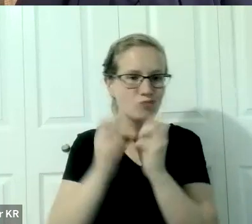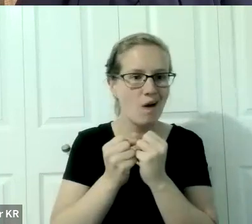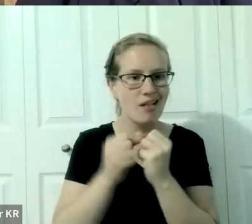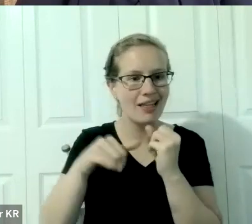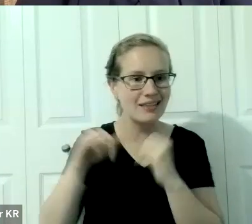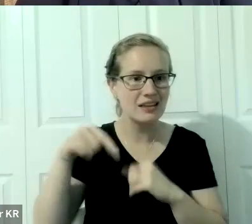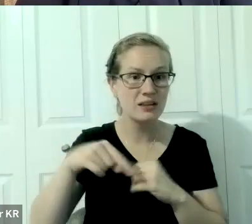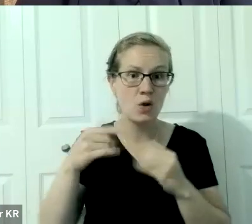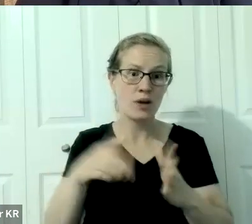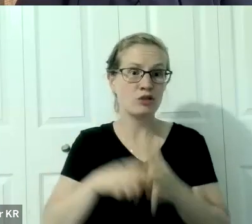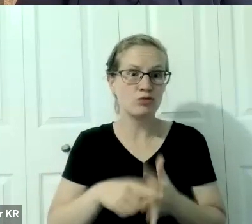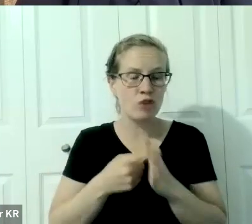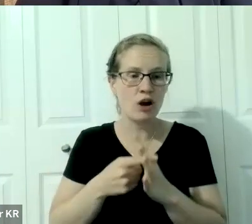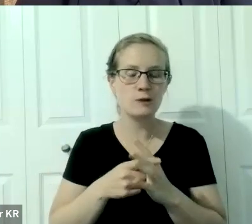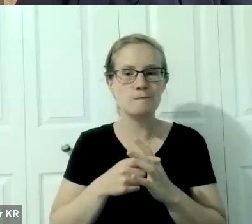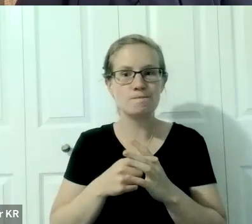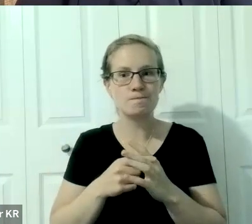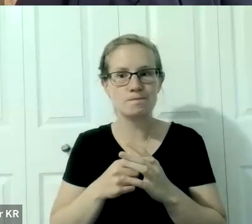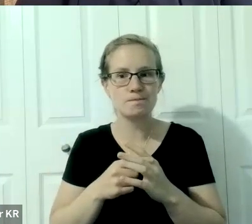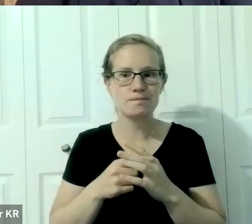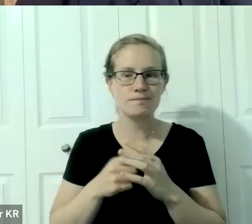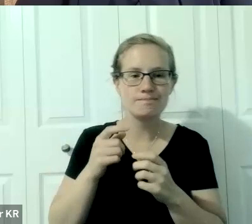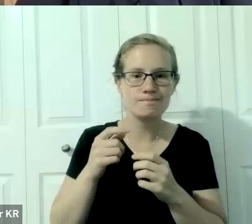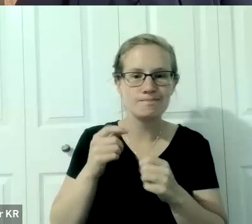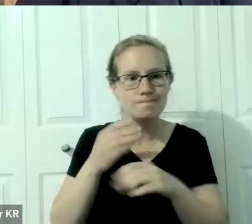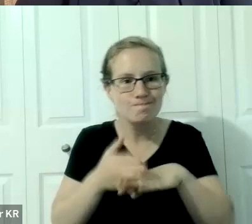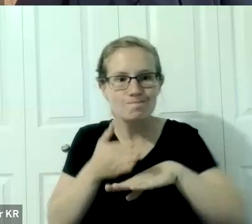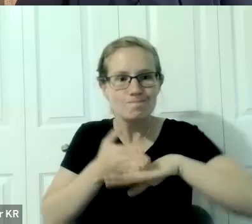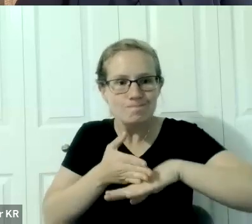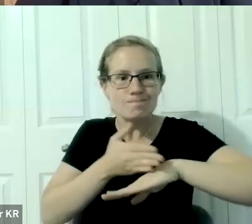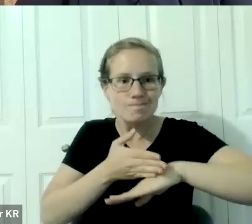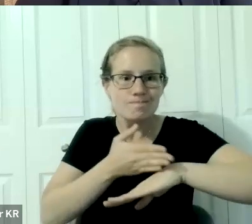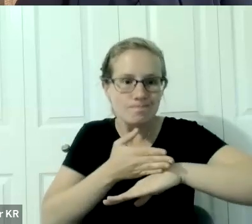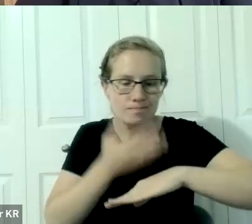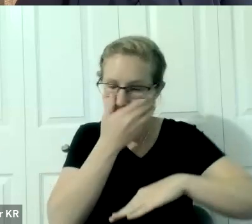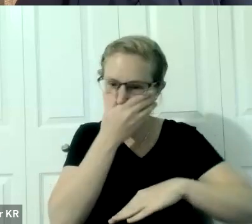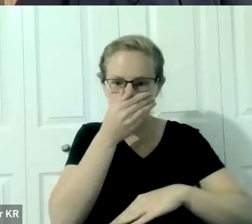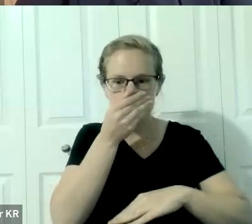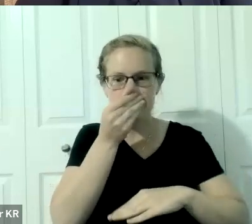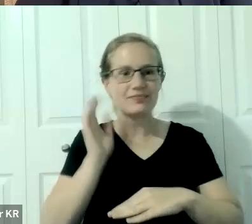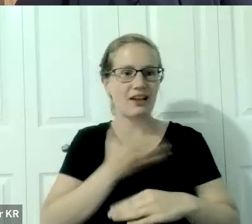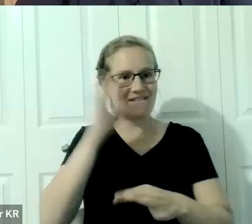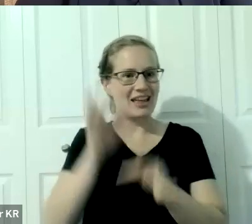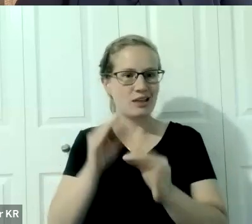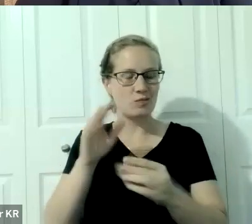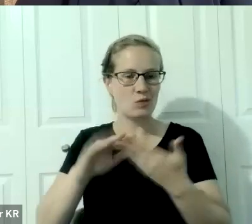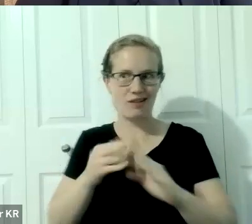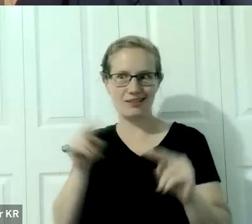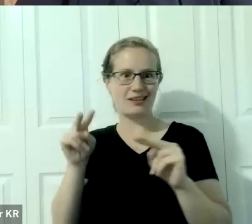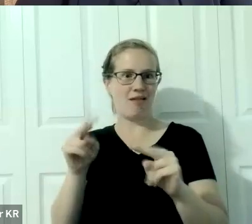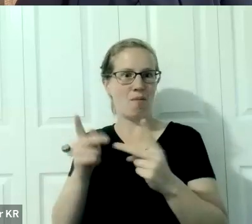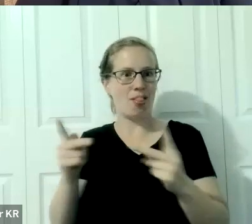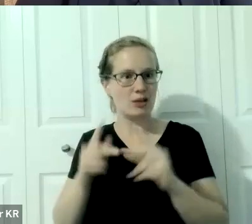are one way to start to chip away at things so that our faith community is seen as the place you go when you're struggling like